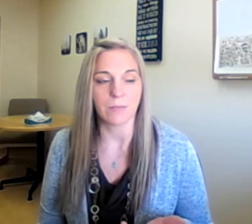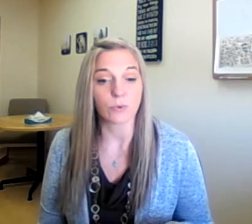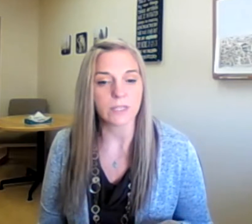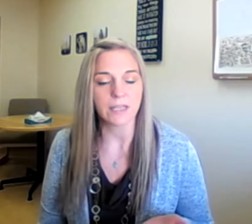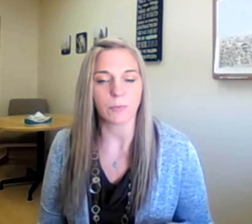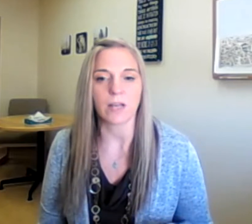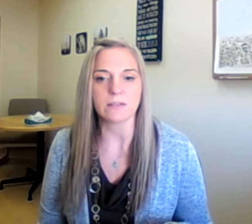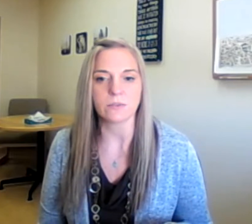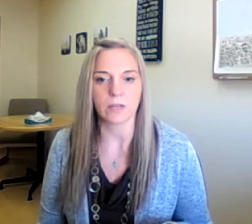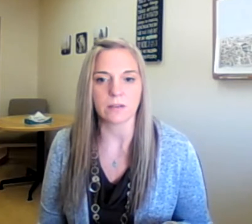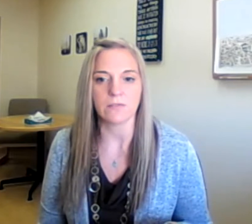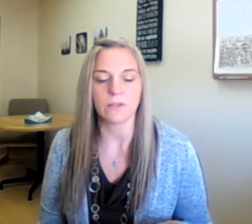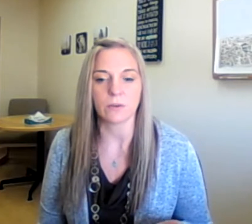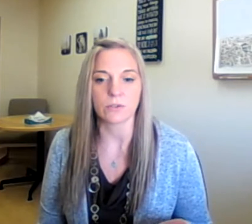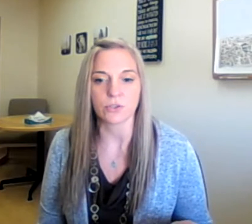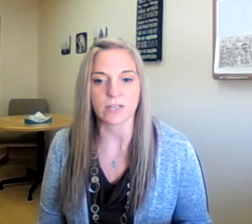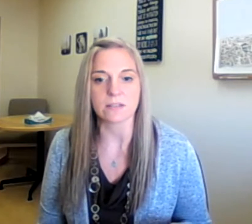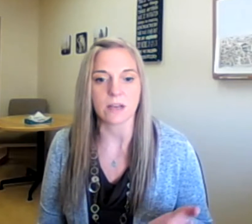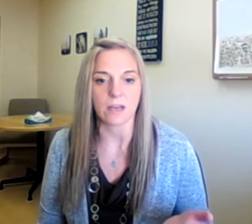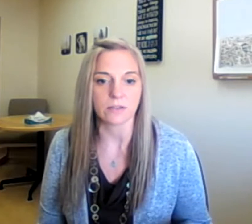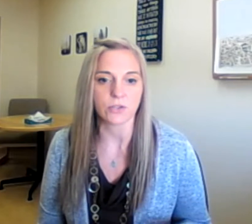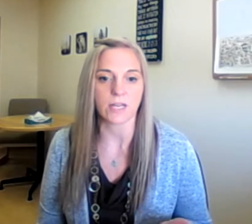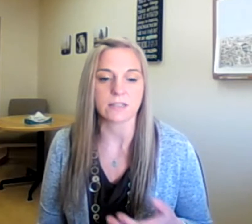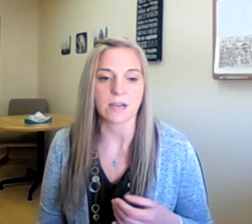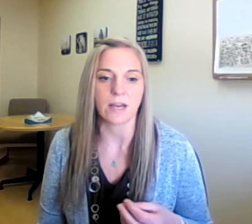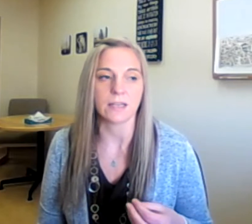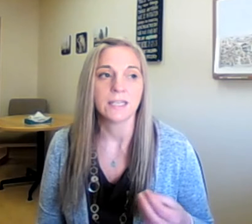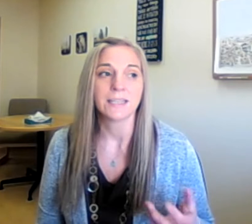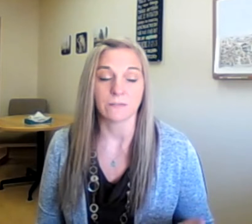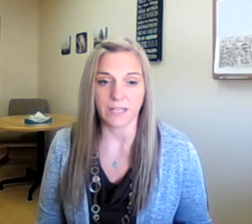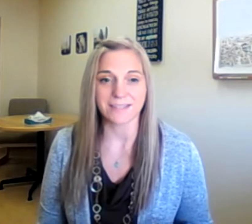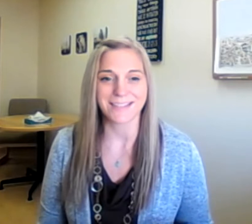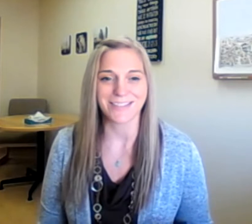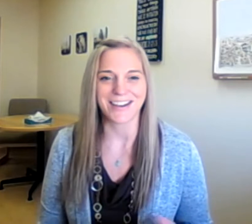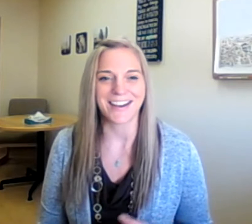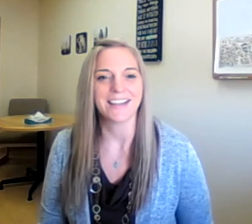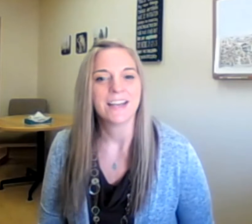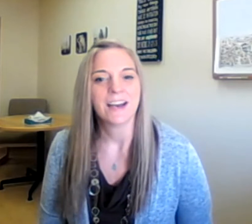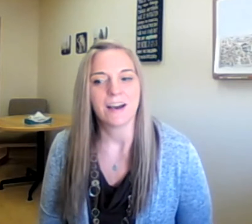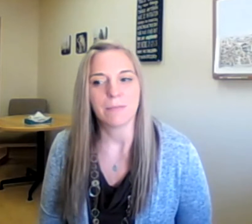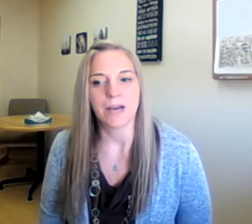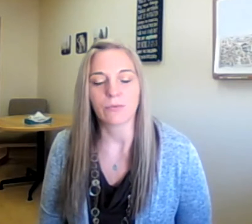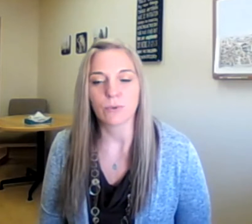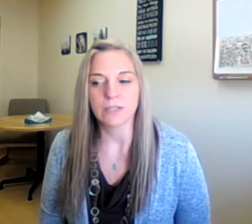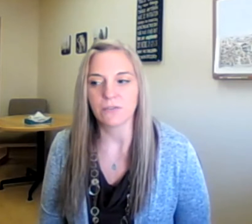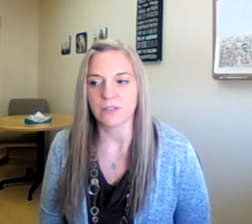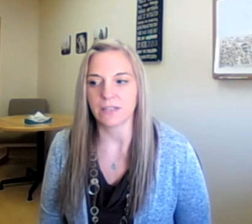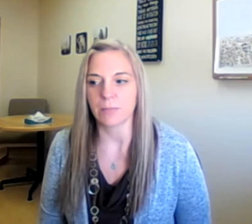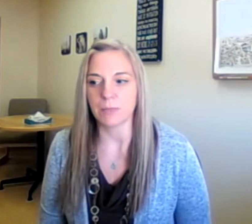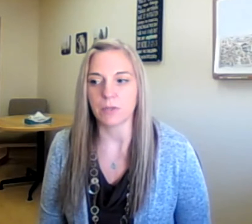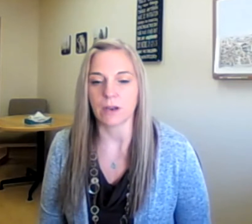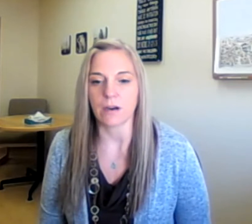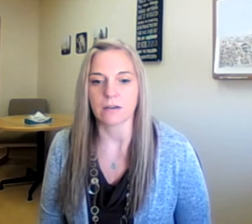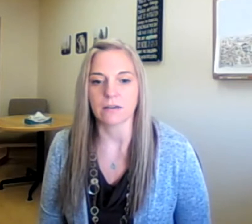I am really impressed with, even though the stress is high, the strain is high, the vacancies are high, I really feel